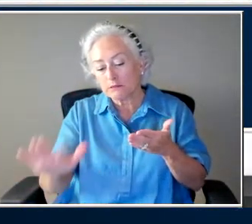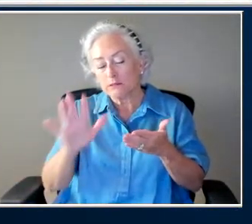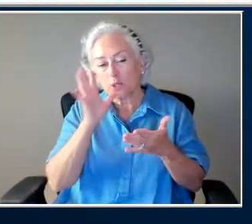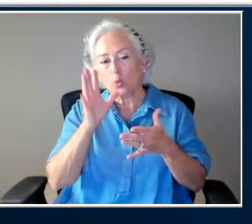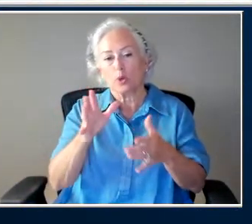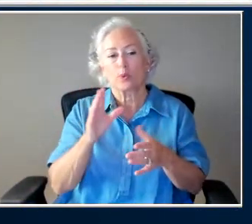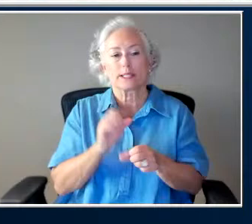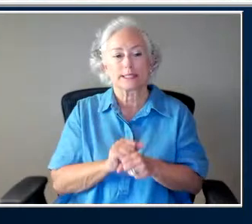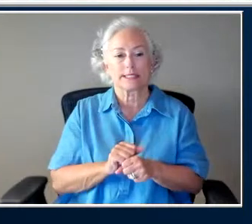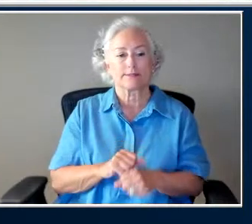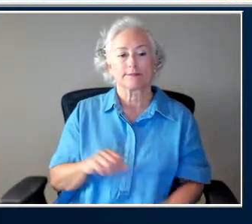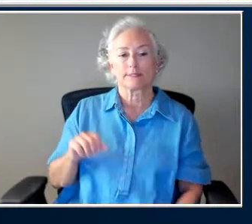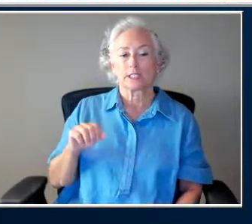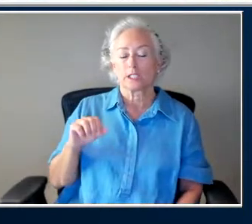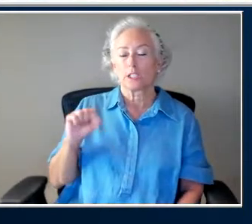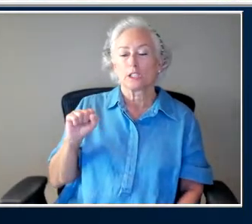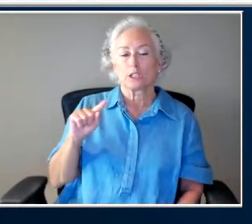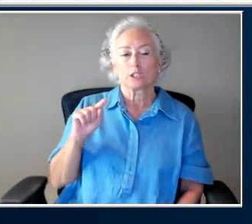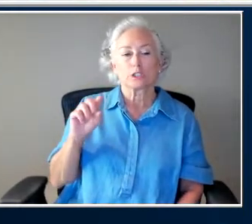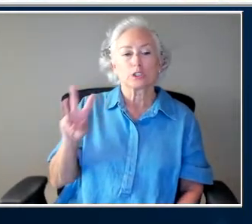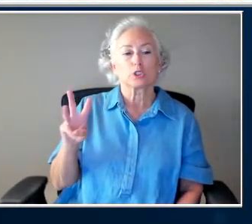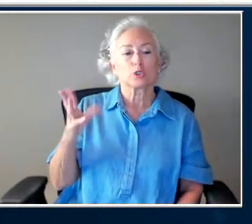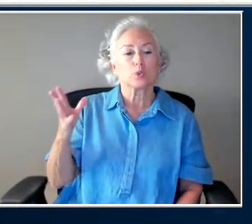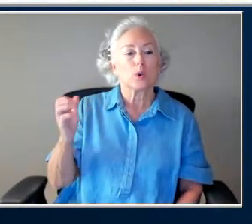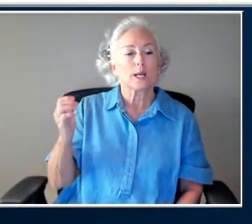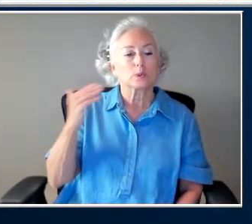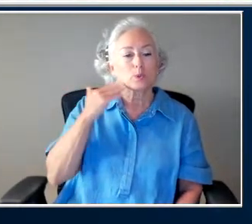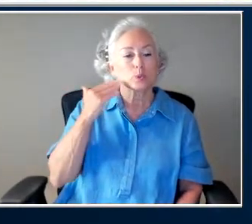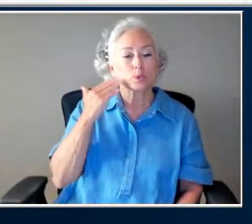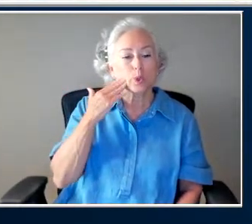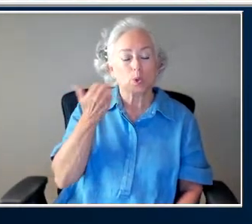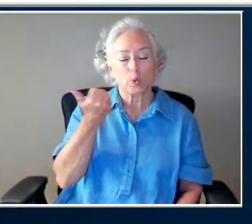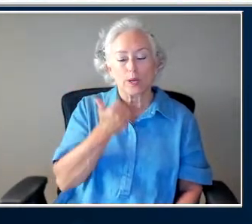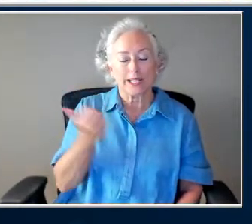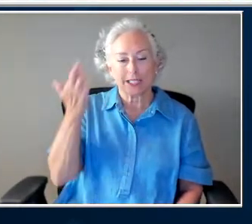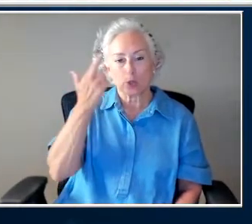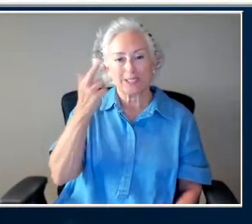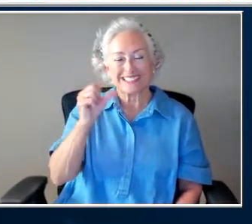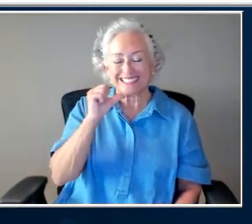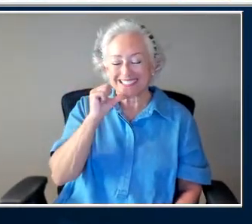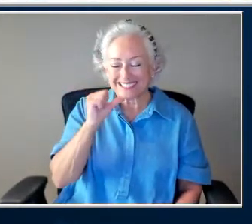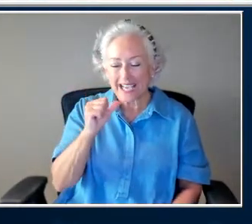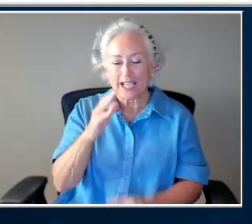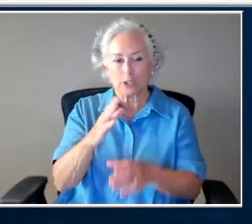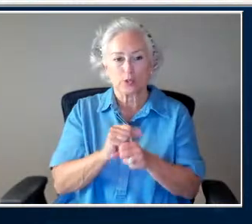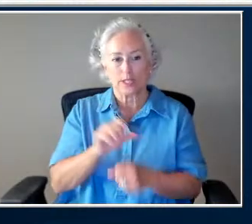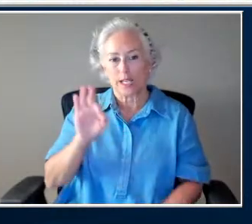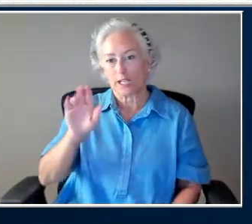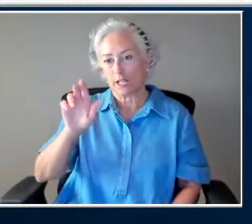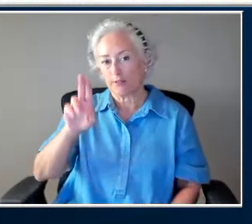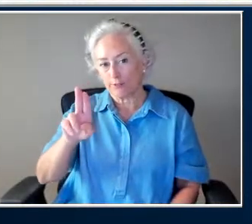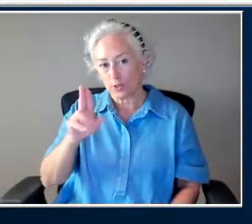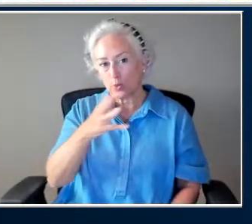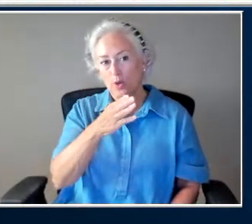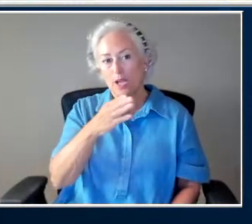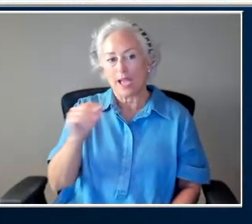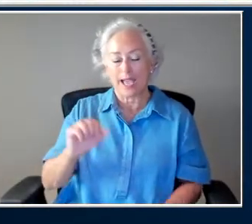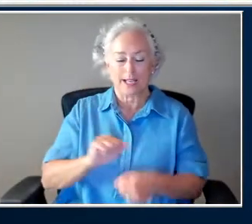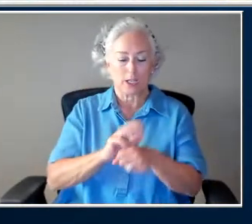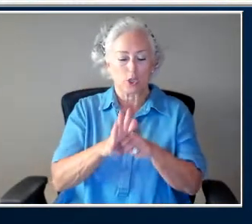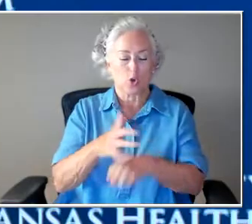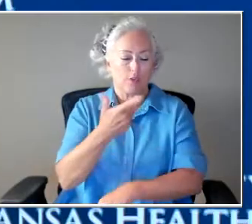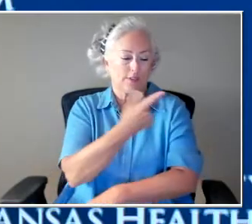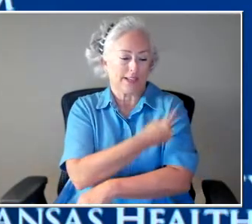from Stu. Stu wants to know, is there any reason not to get the flu and the COVID vaccines at the same time in the same